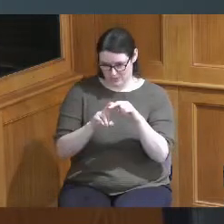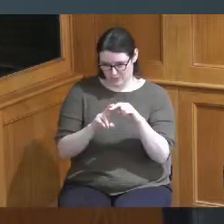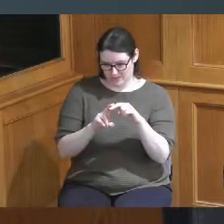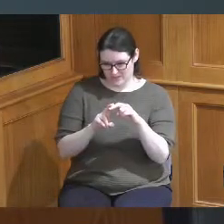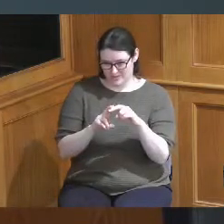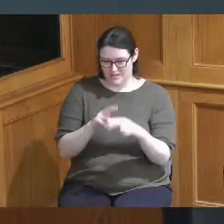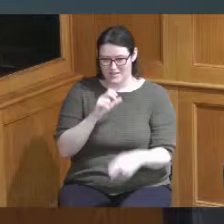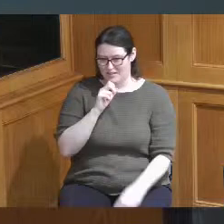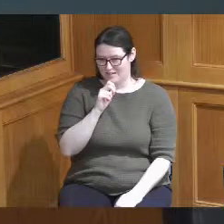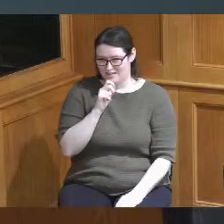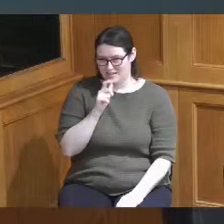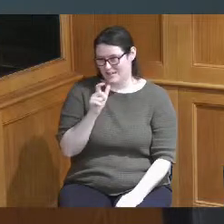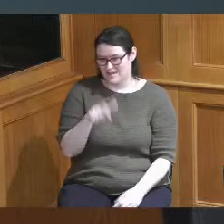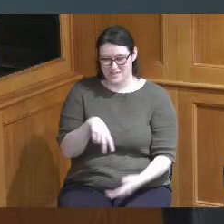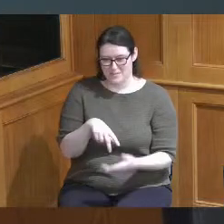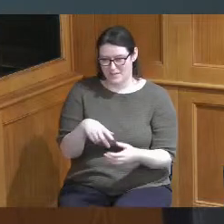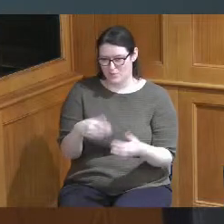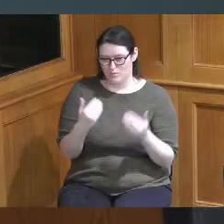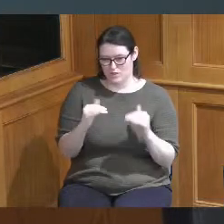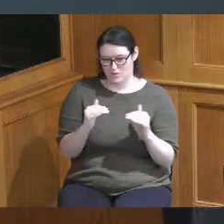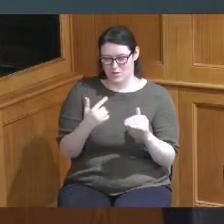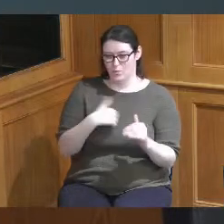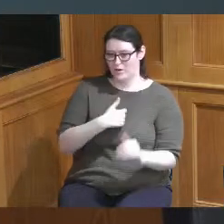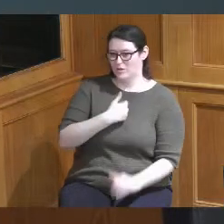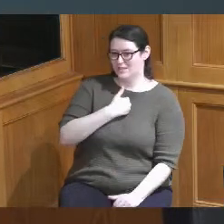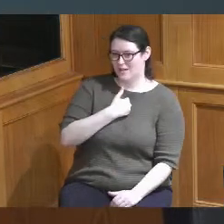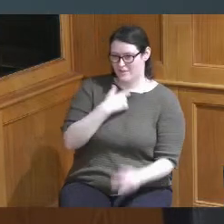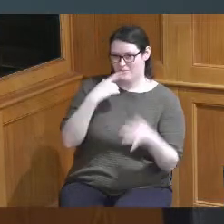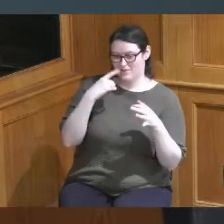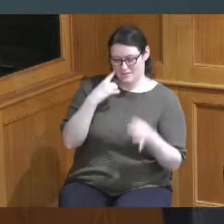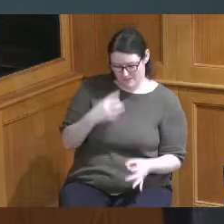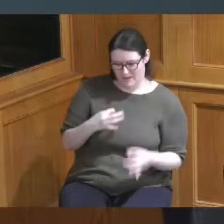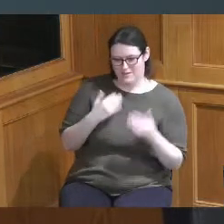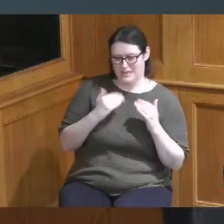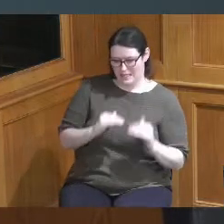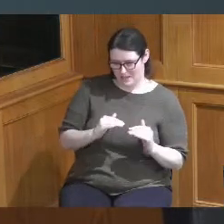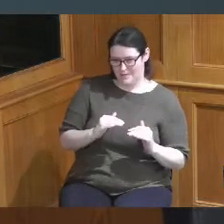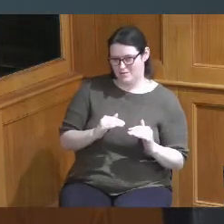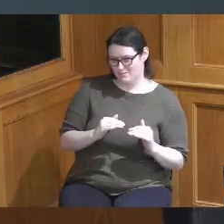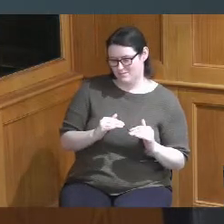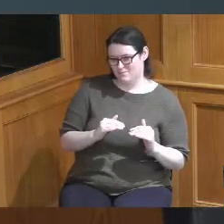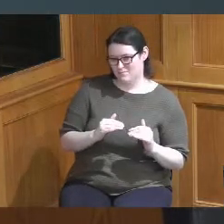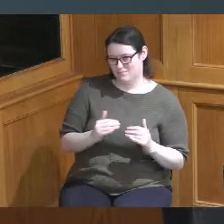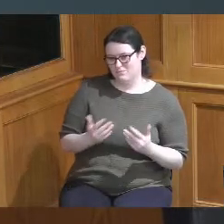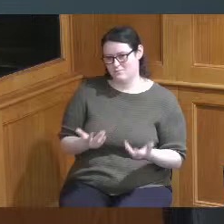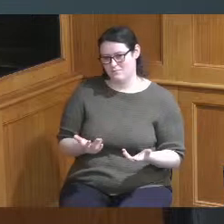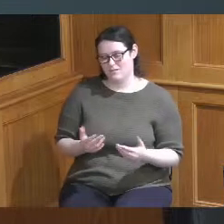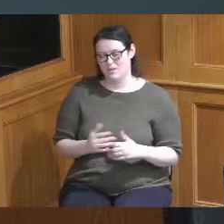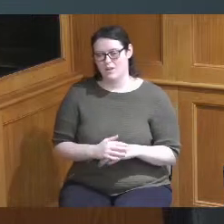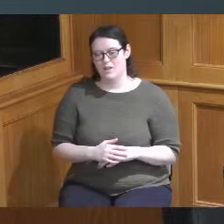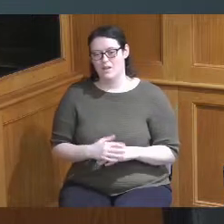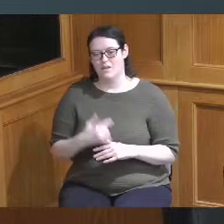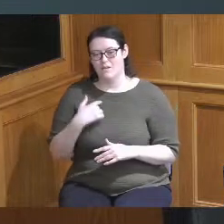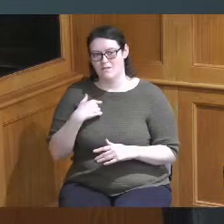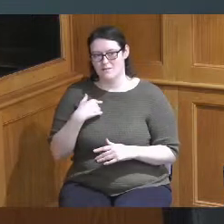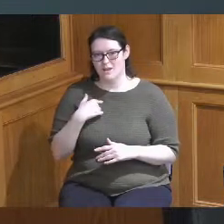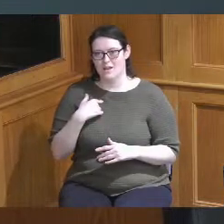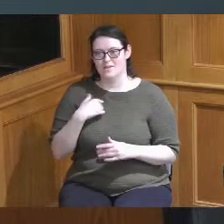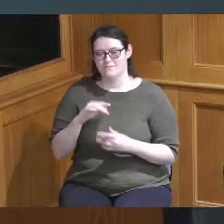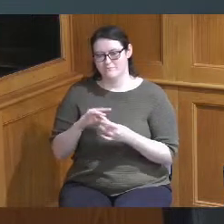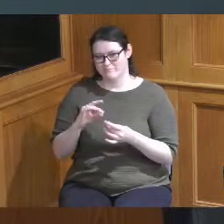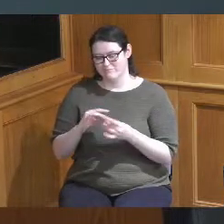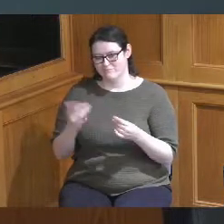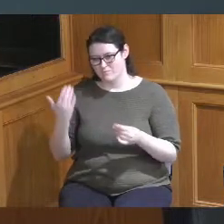didn't have to be restricted. We are self-restricting. And as I indicated,